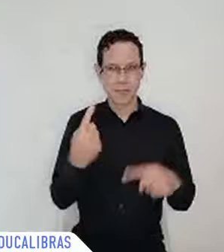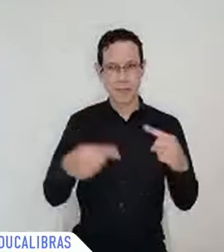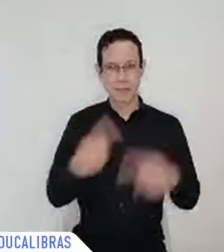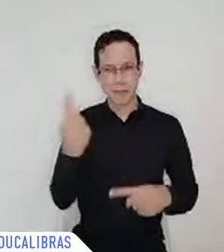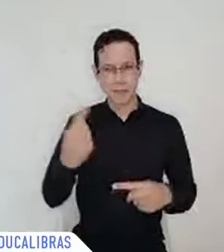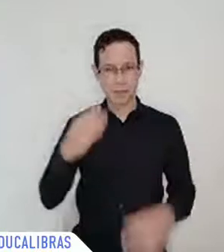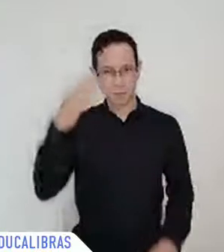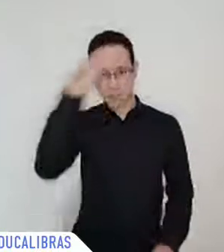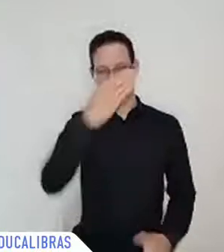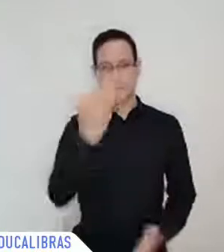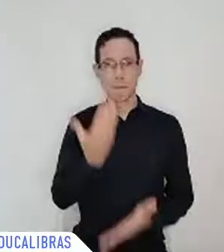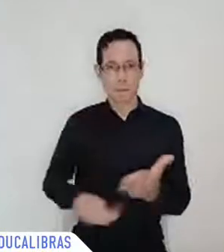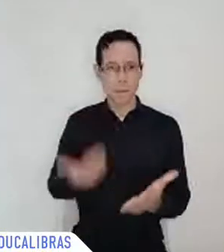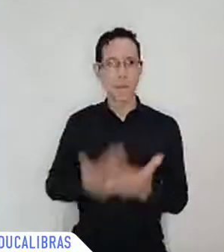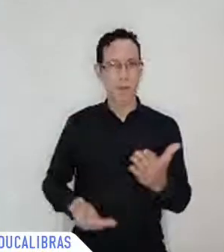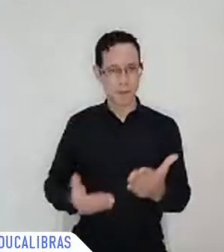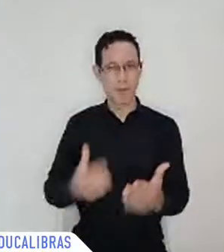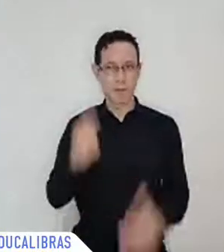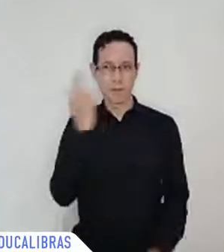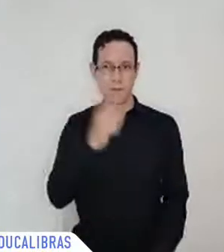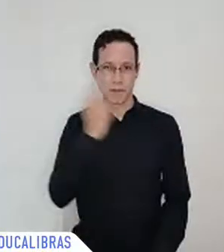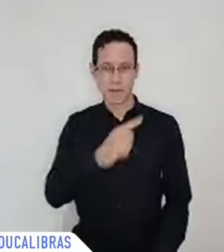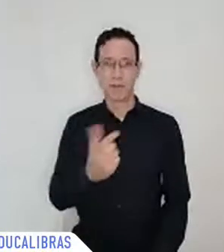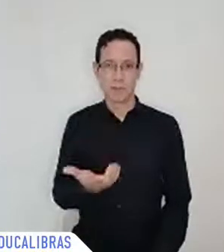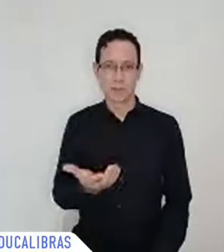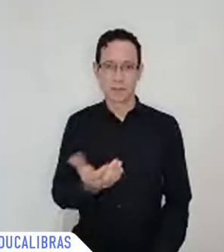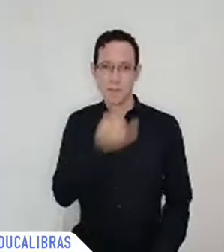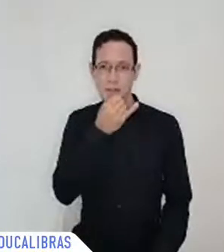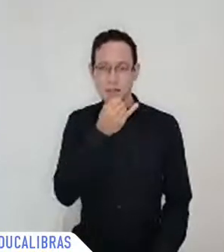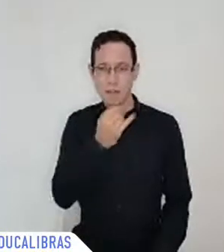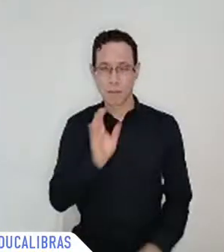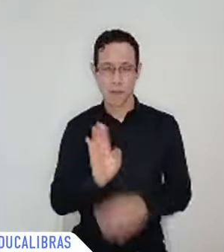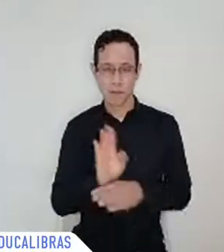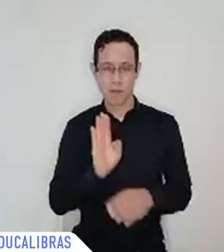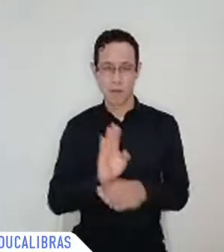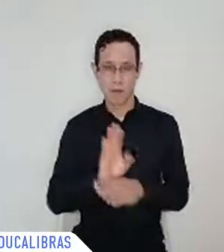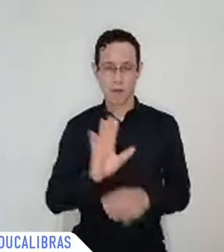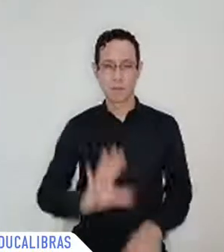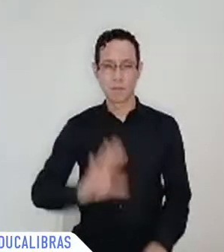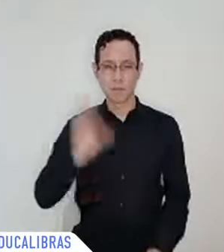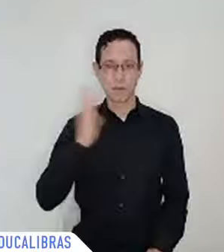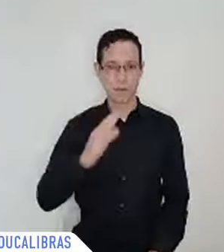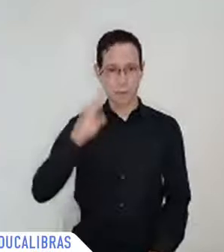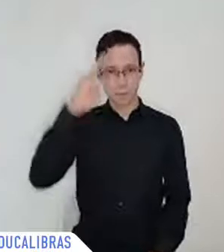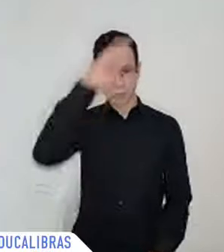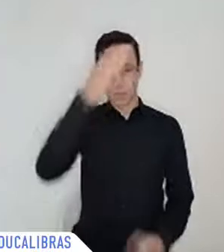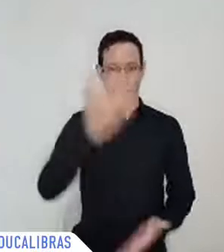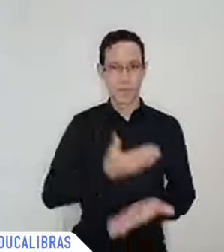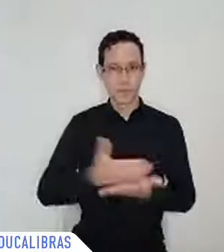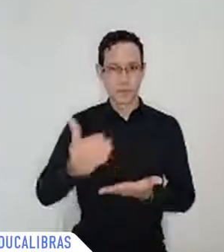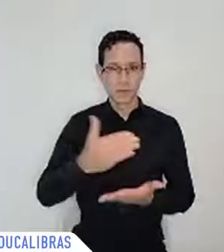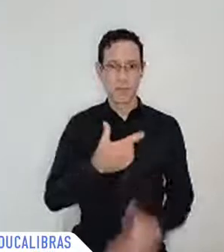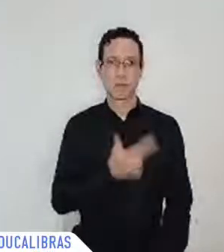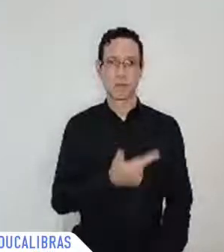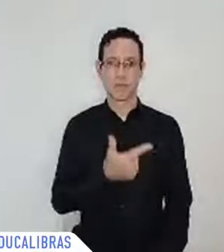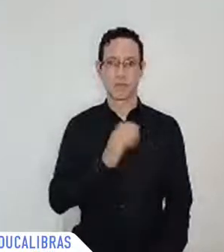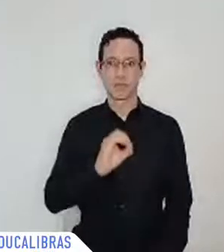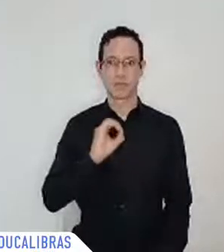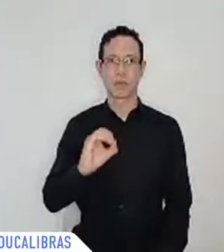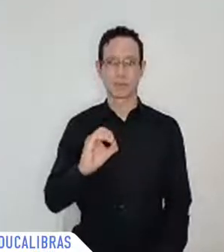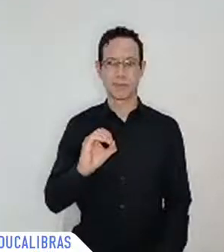just generated some contradiction to his government. For example, the emergency allowance he